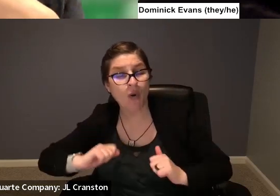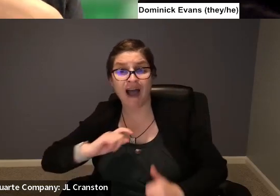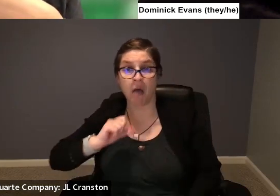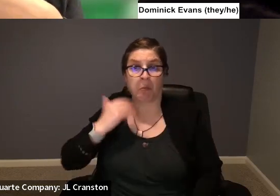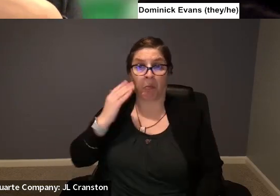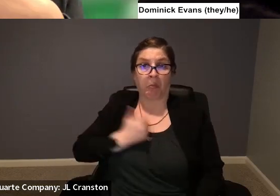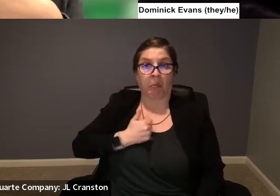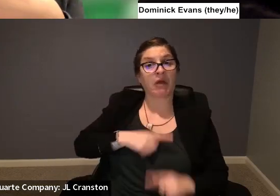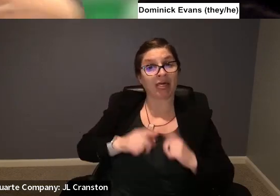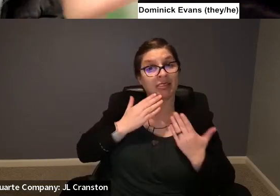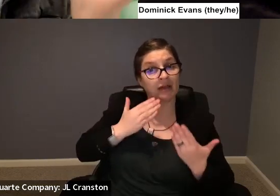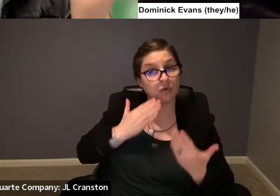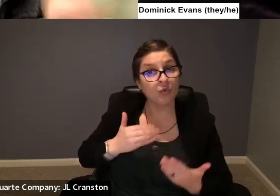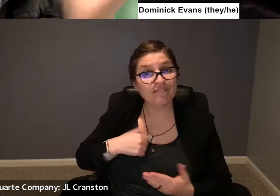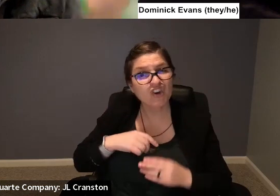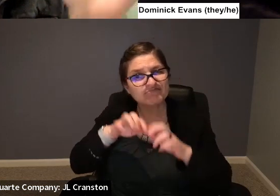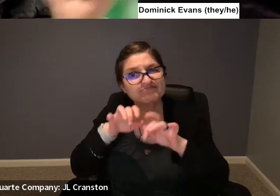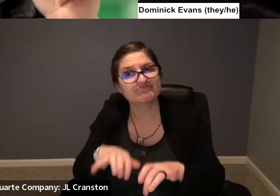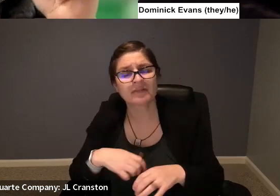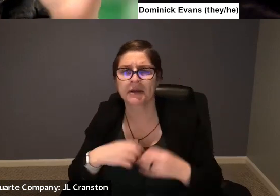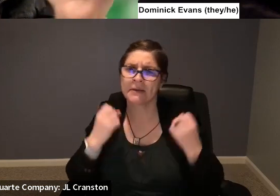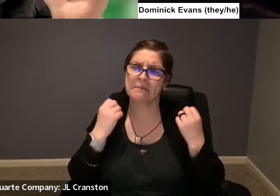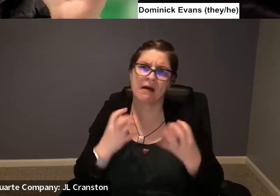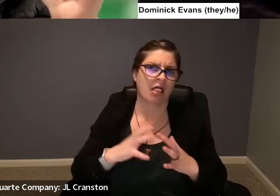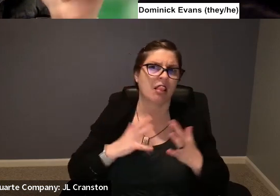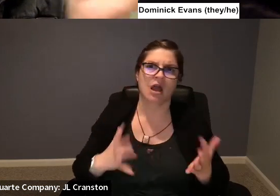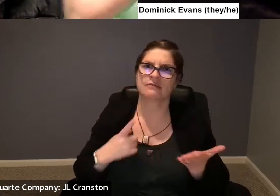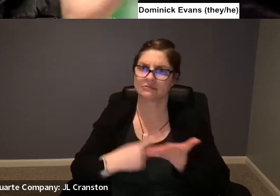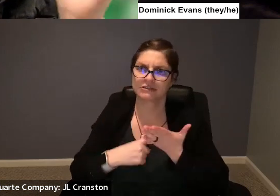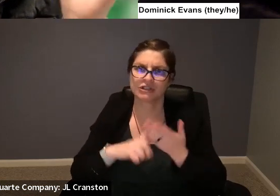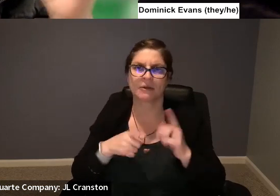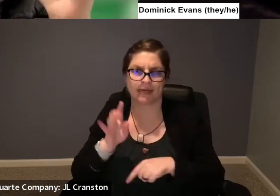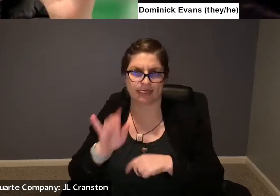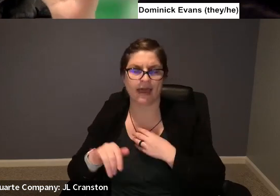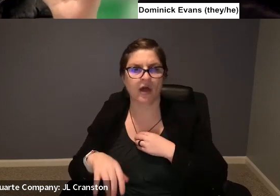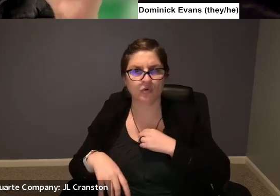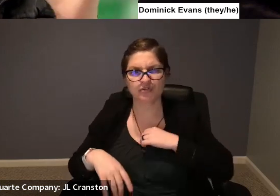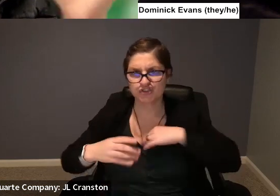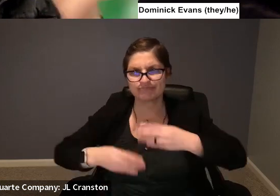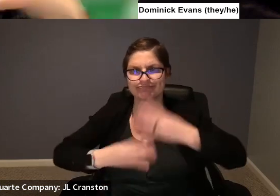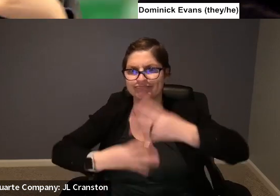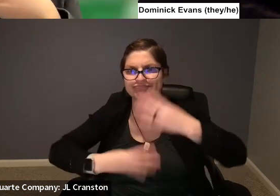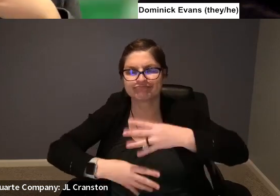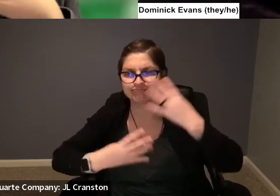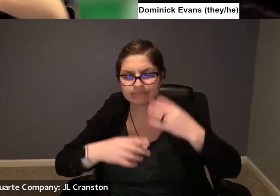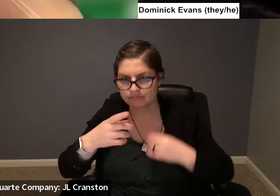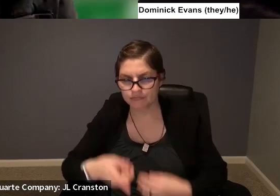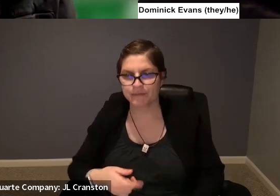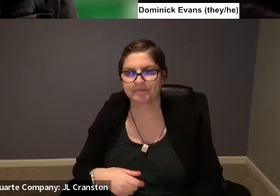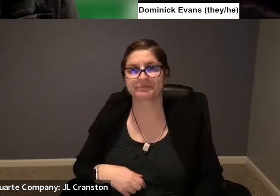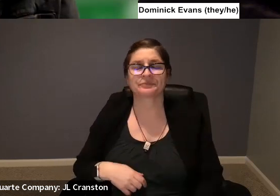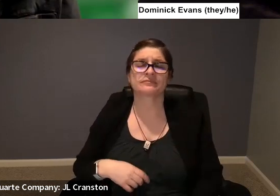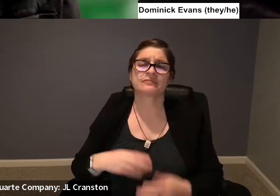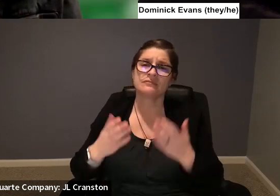it. And a lot of other conversation about that as we see it, a show. So thank